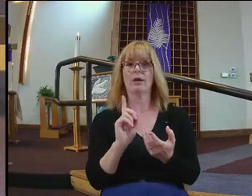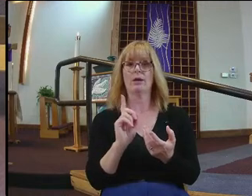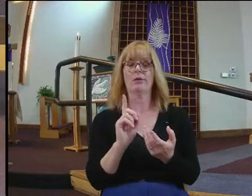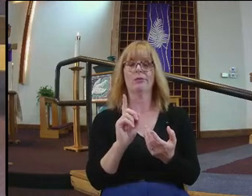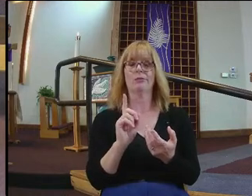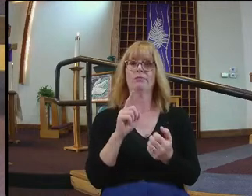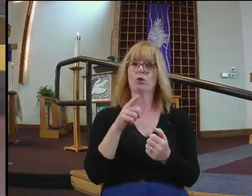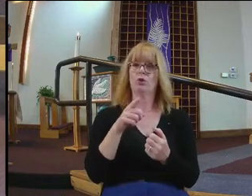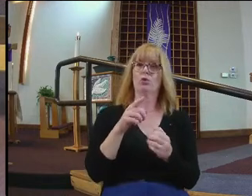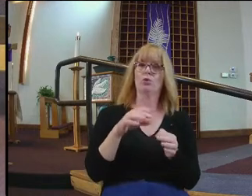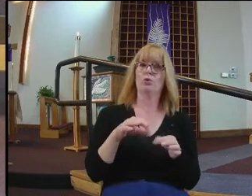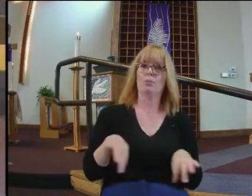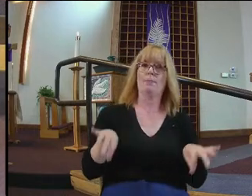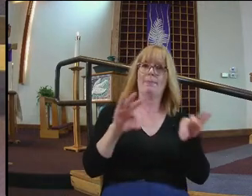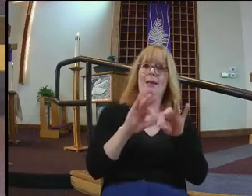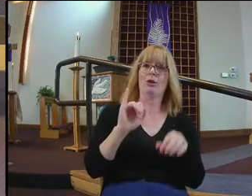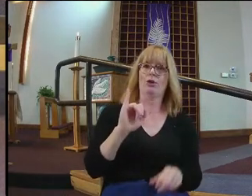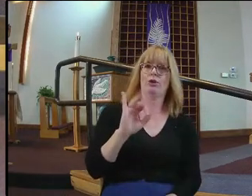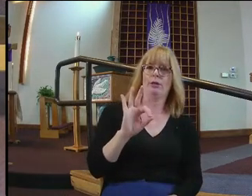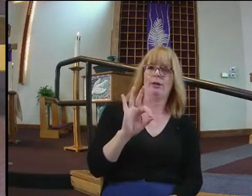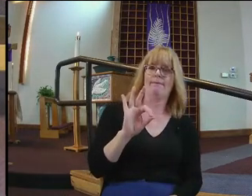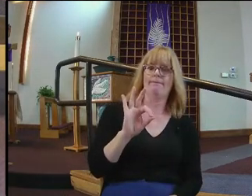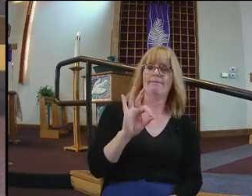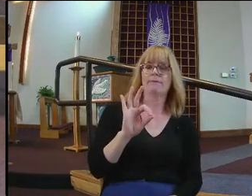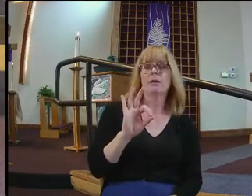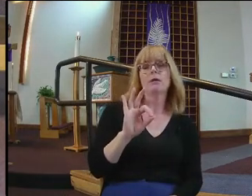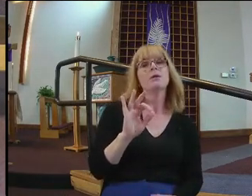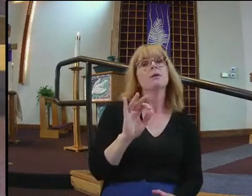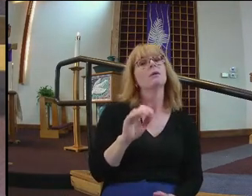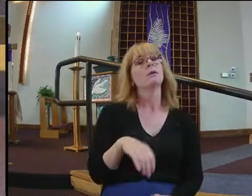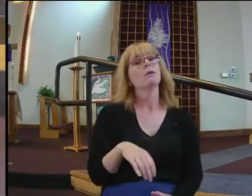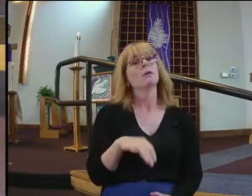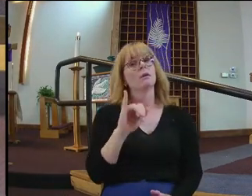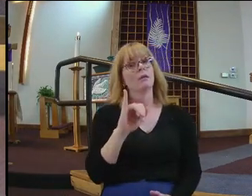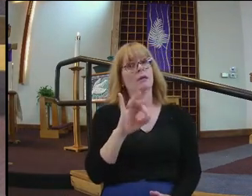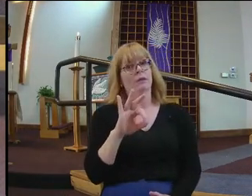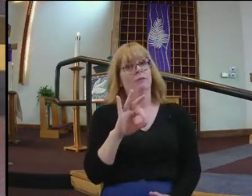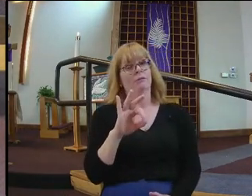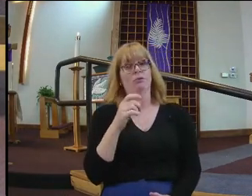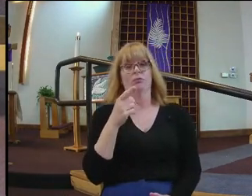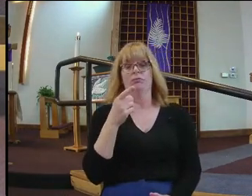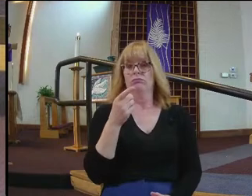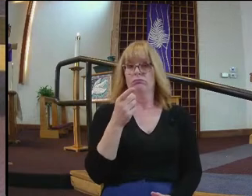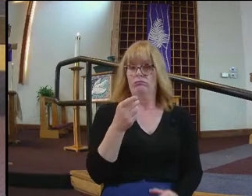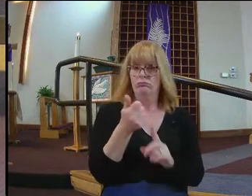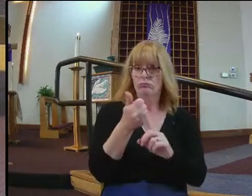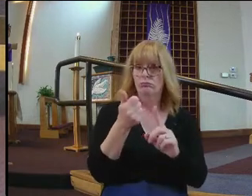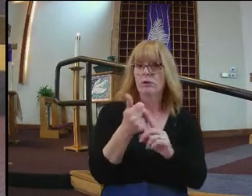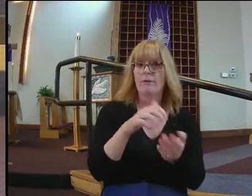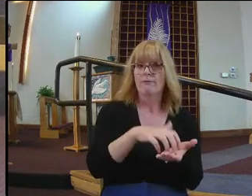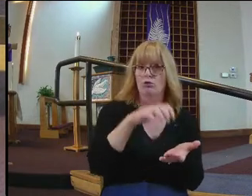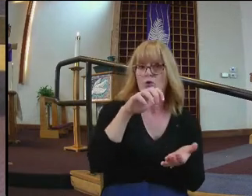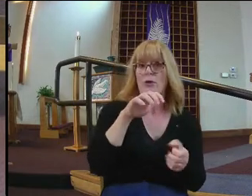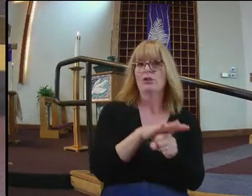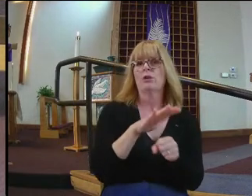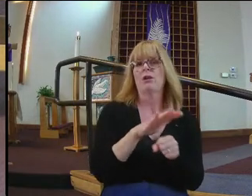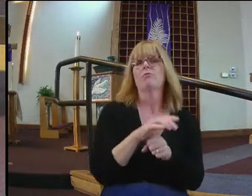matter if. You matter if you are rich